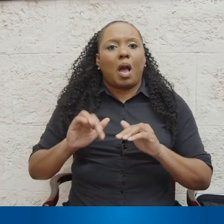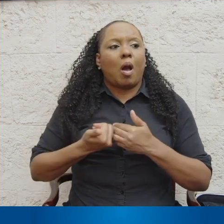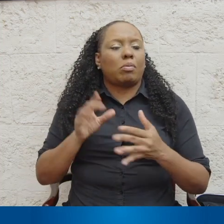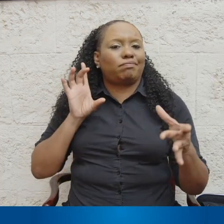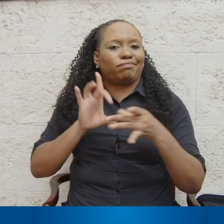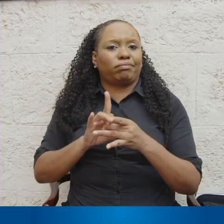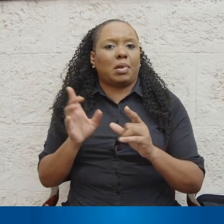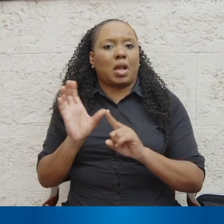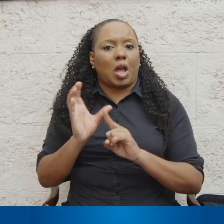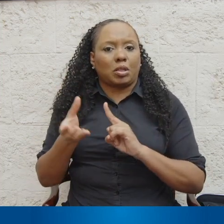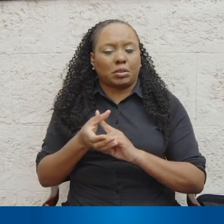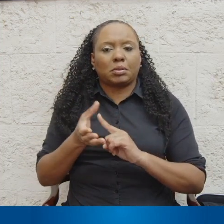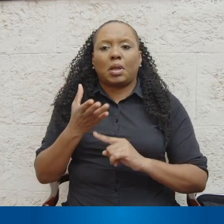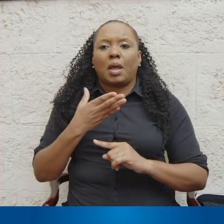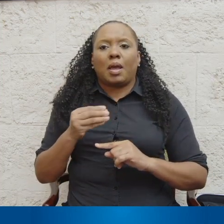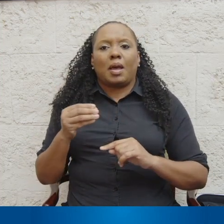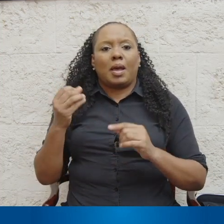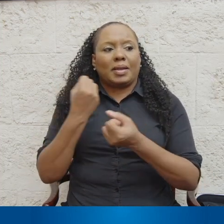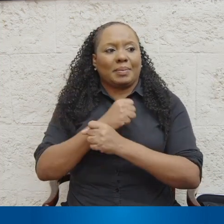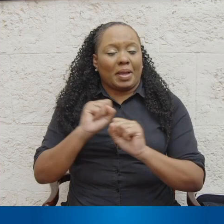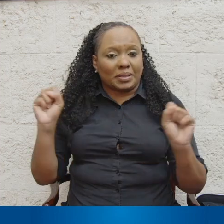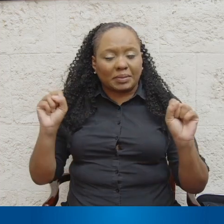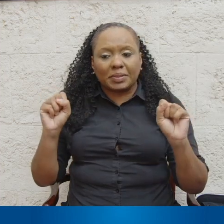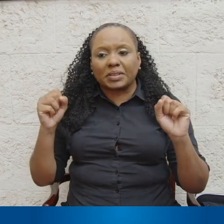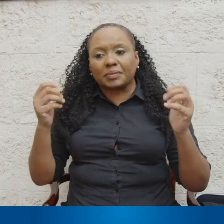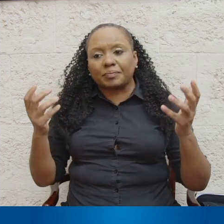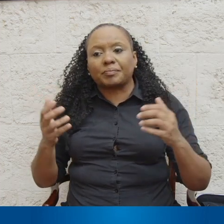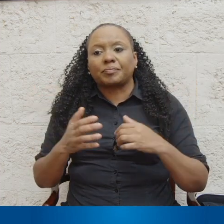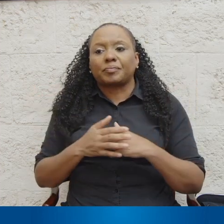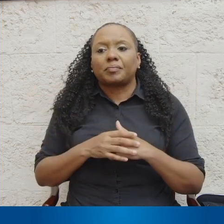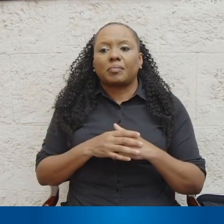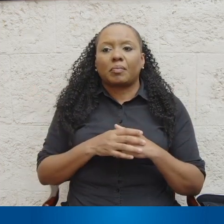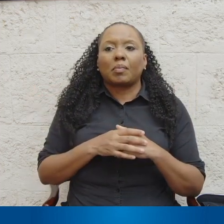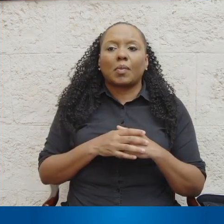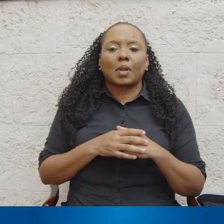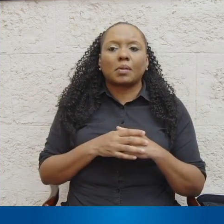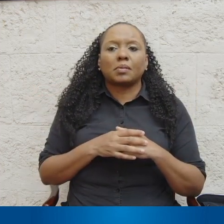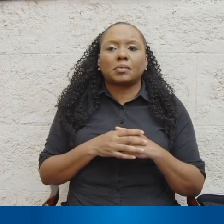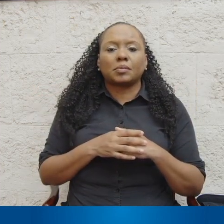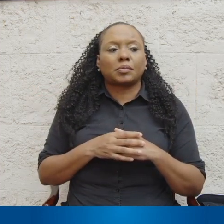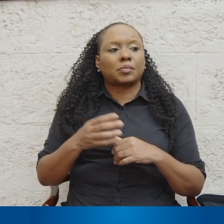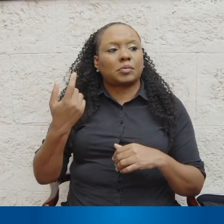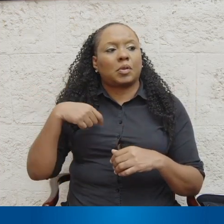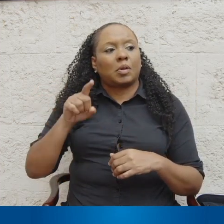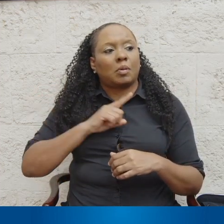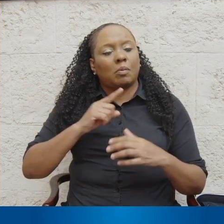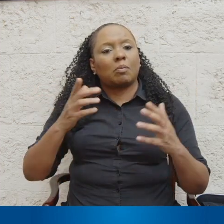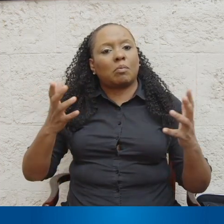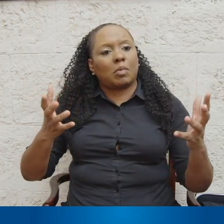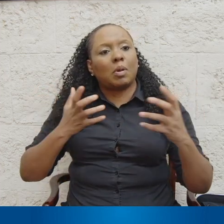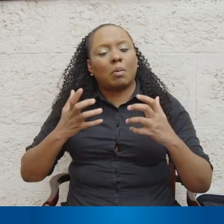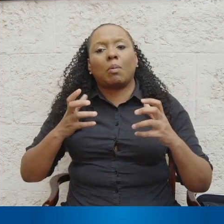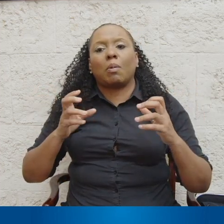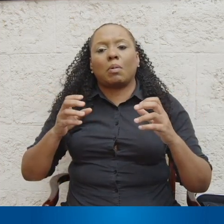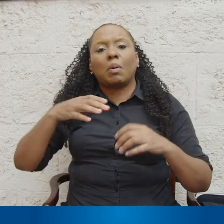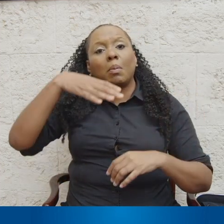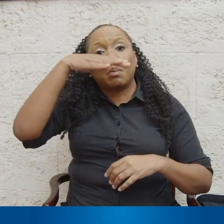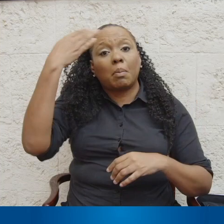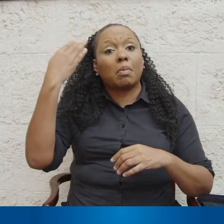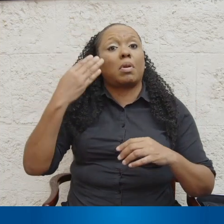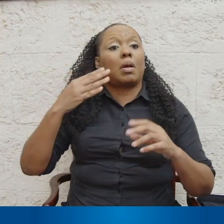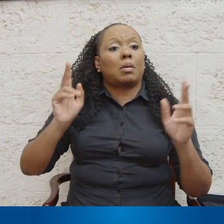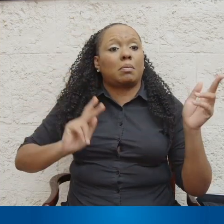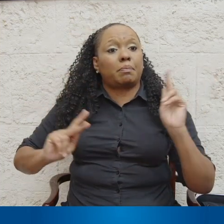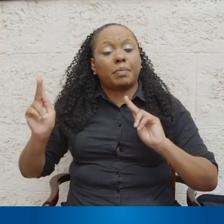and the season of emancipation, so our approach, as I indicated, is to make sure that we tell those stories of entrepreneurship, and a lot of that